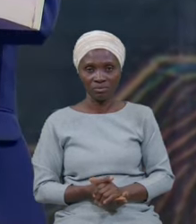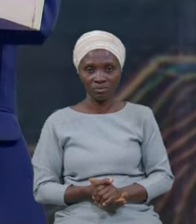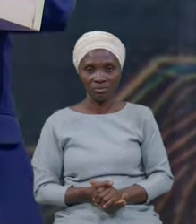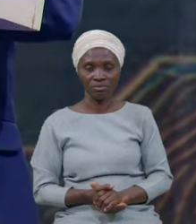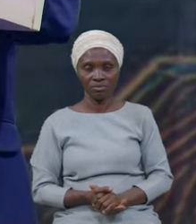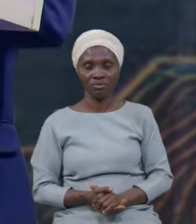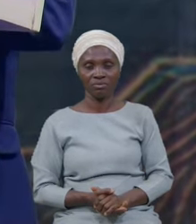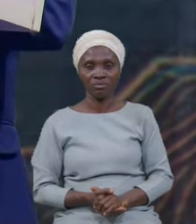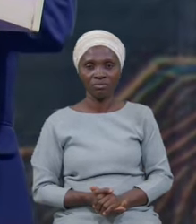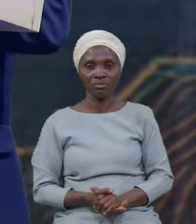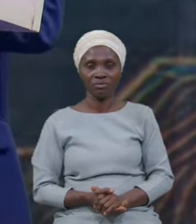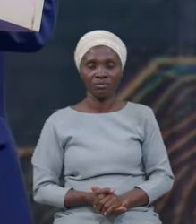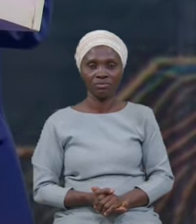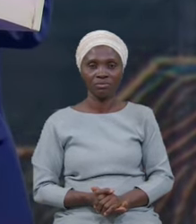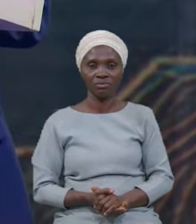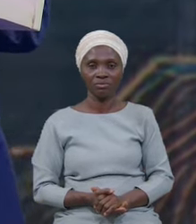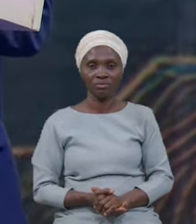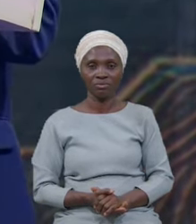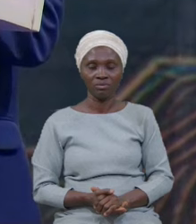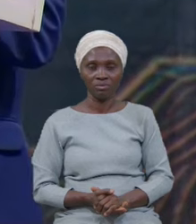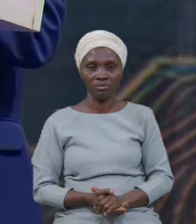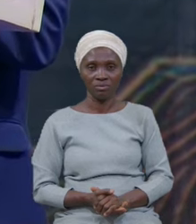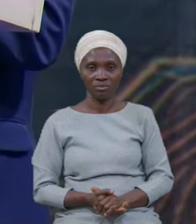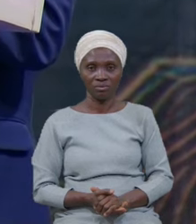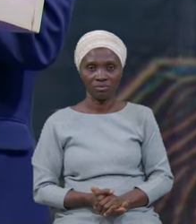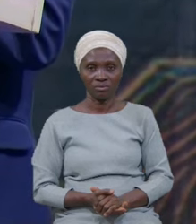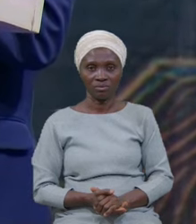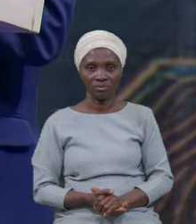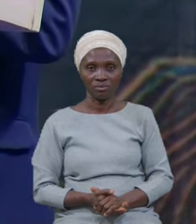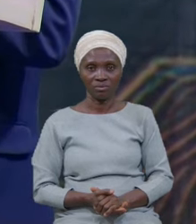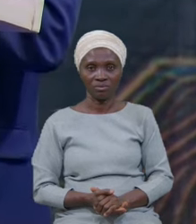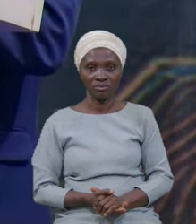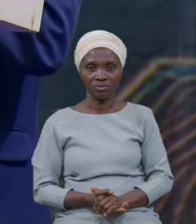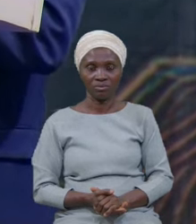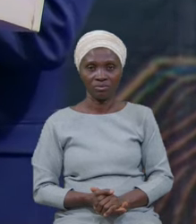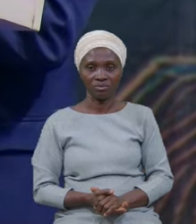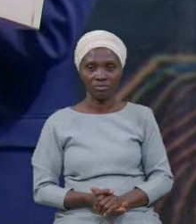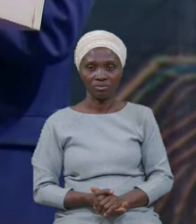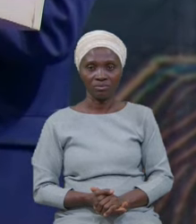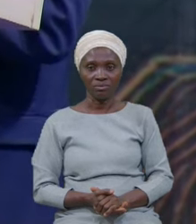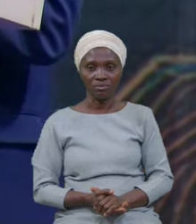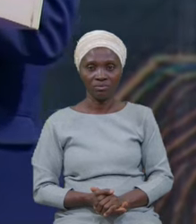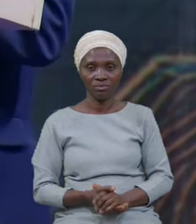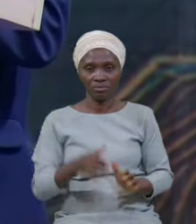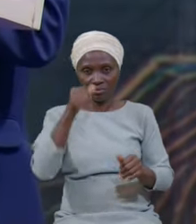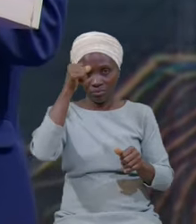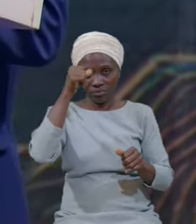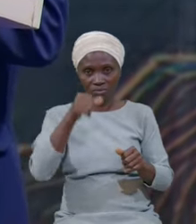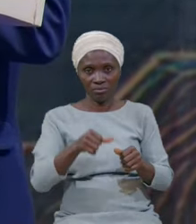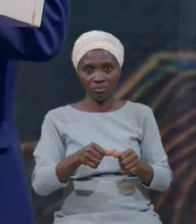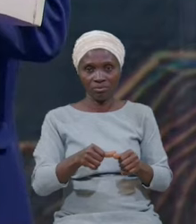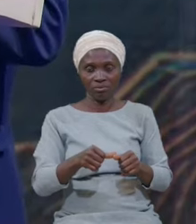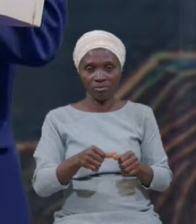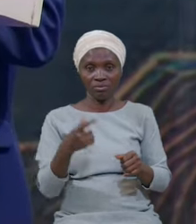make sure everything is correctly filled. And let's remember that the crusade